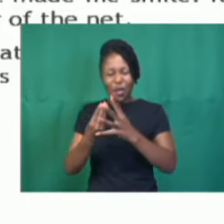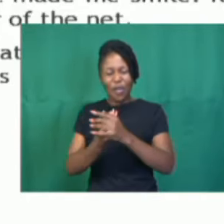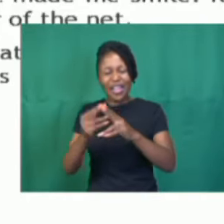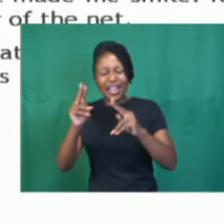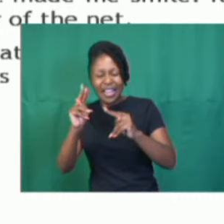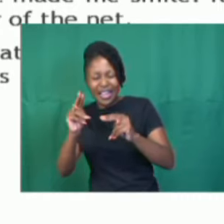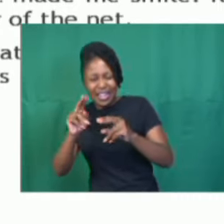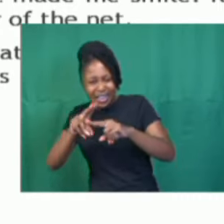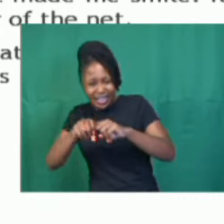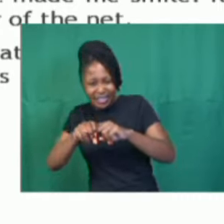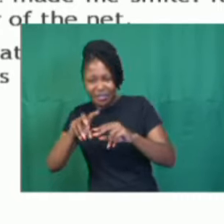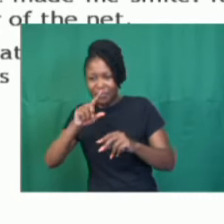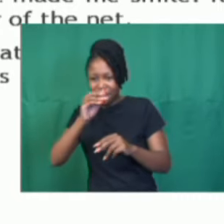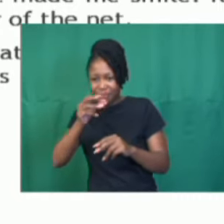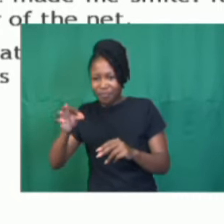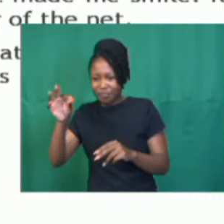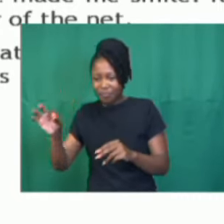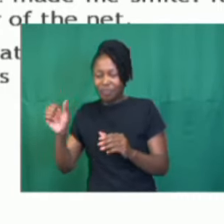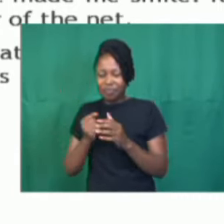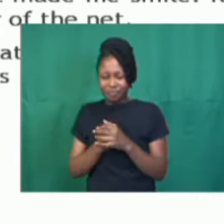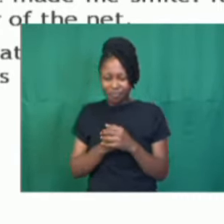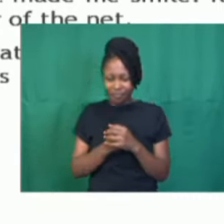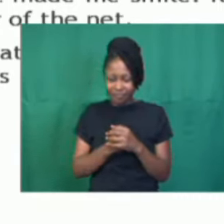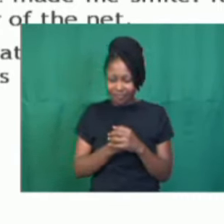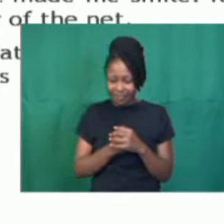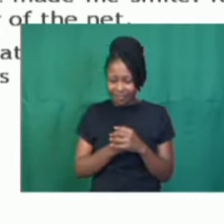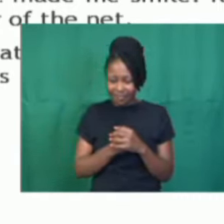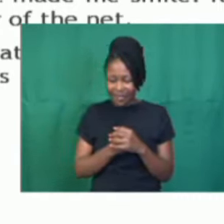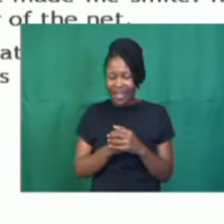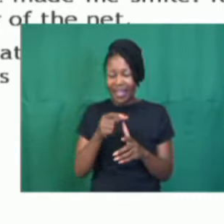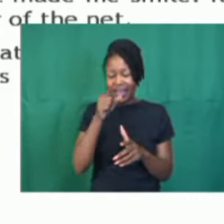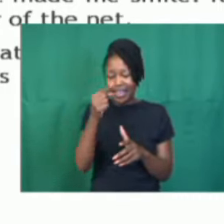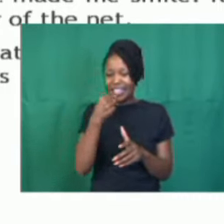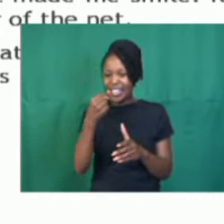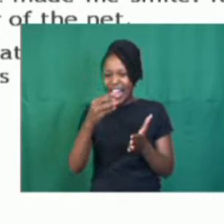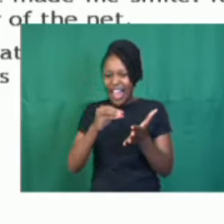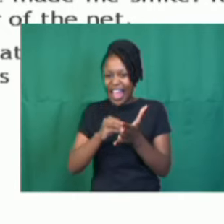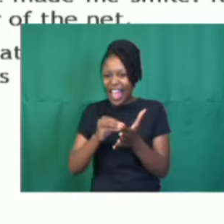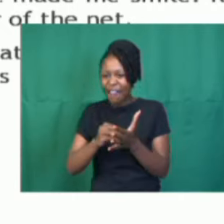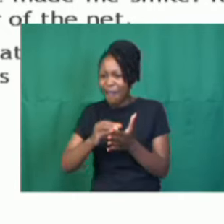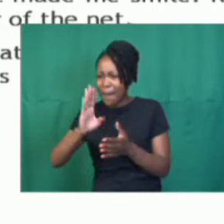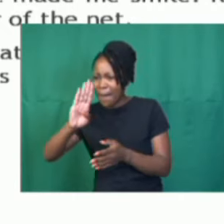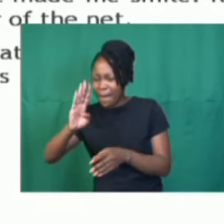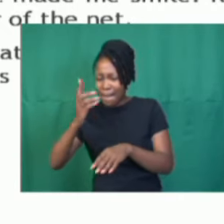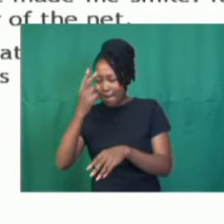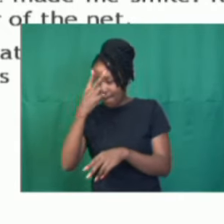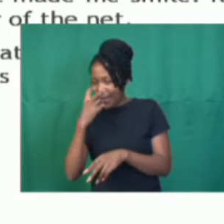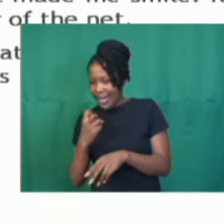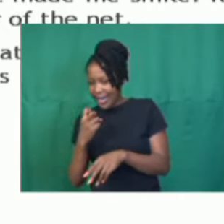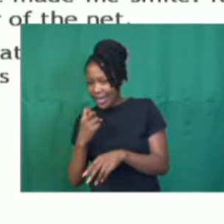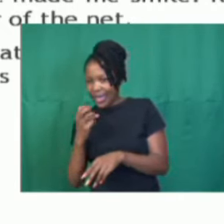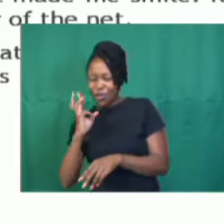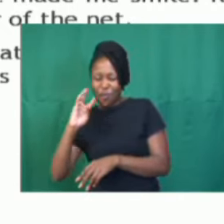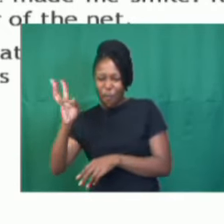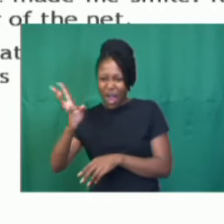black and white ball at my feet. There we go. I'm sure everybody knows that what we